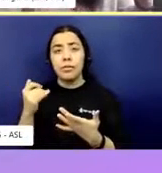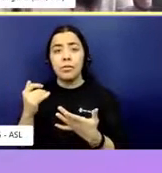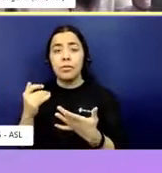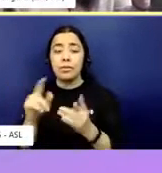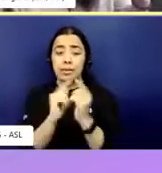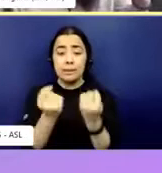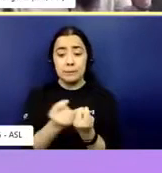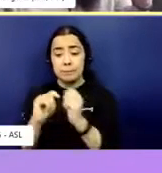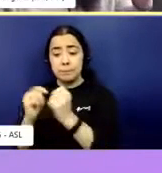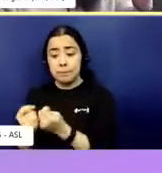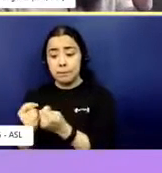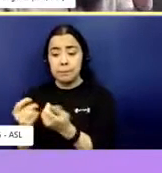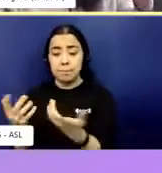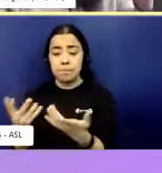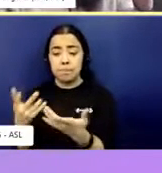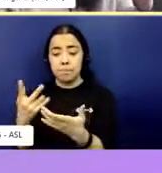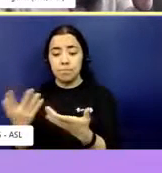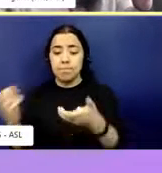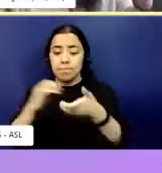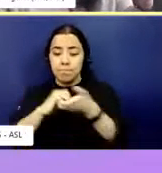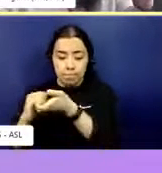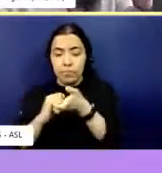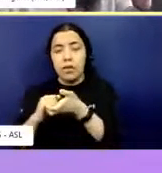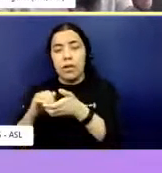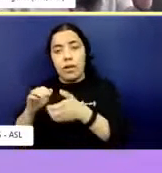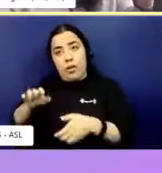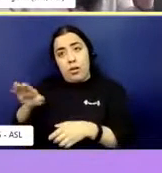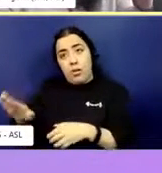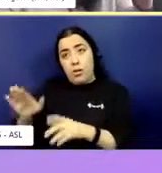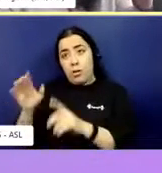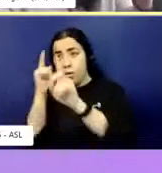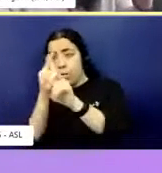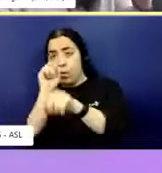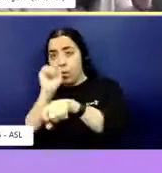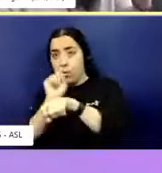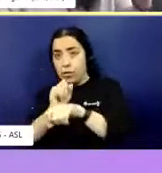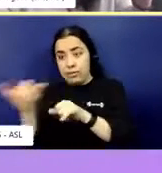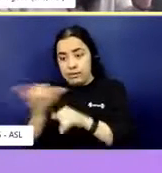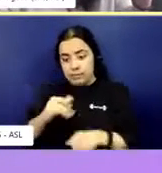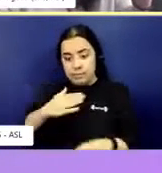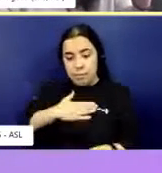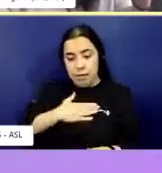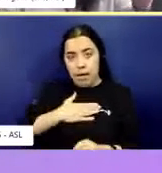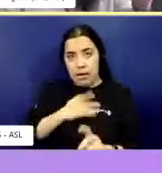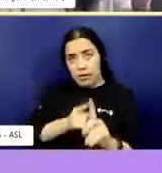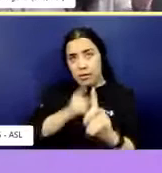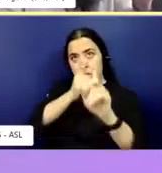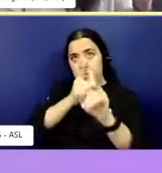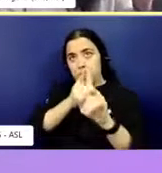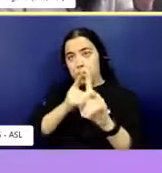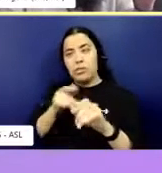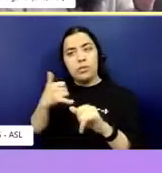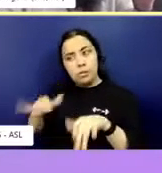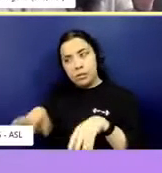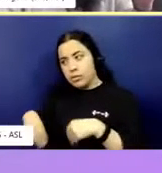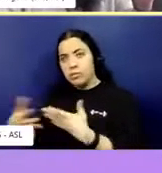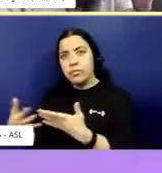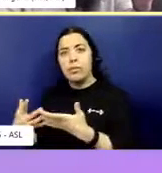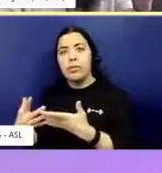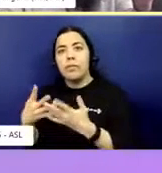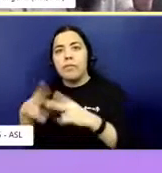team and it's working towards your pillar, you're still showing your team's value. You're still